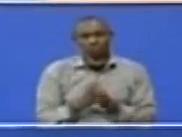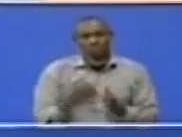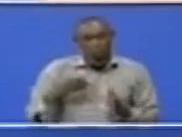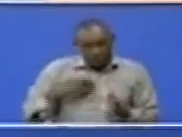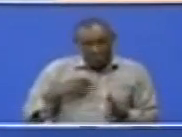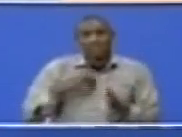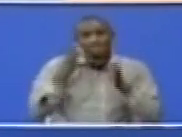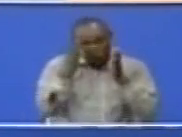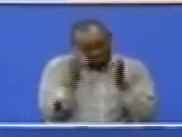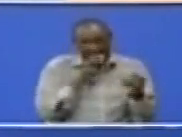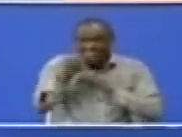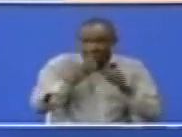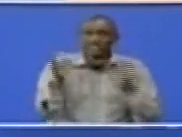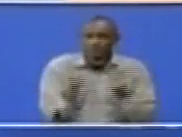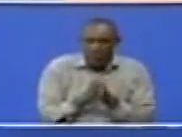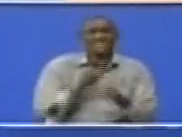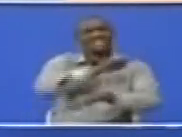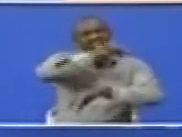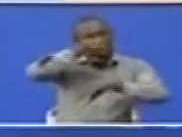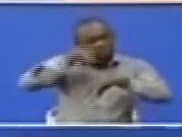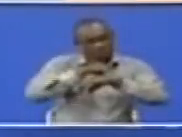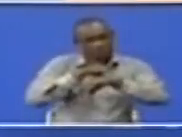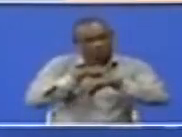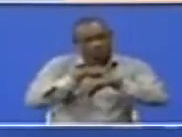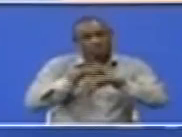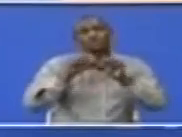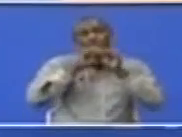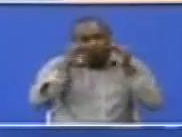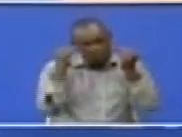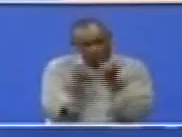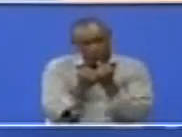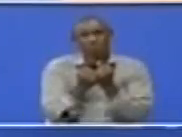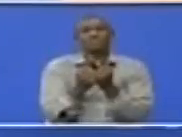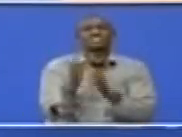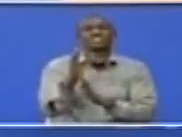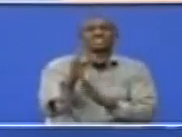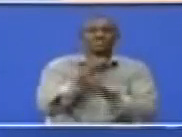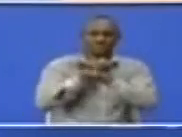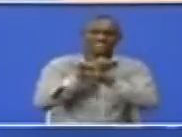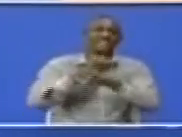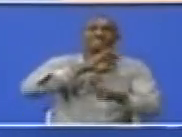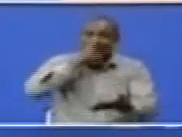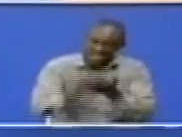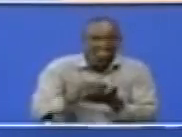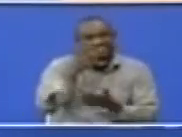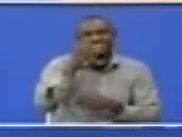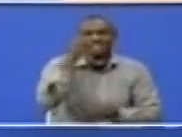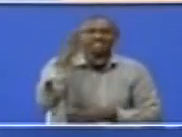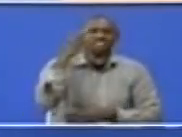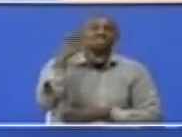person or management of the National Social Security Fund has ever entered